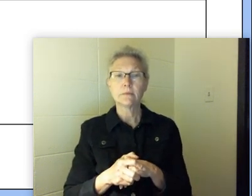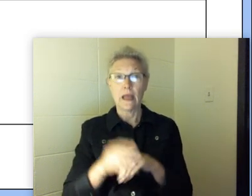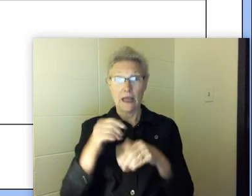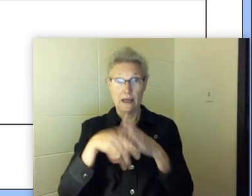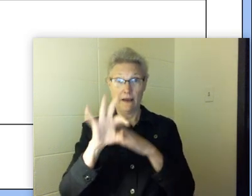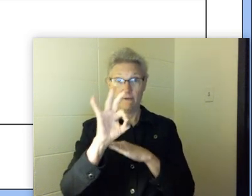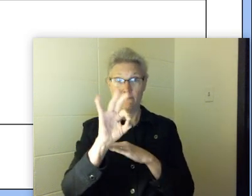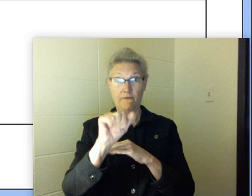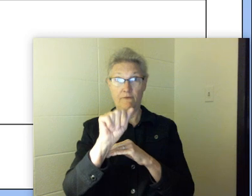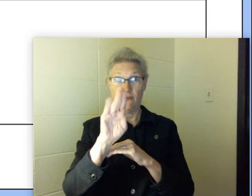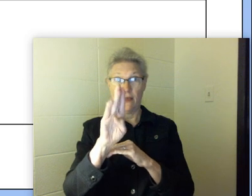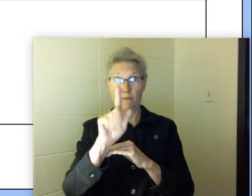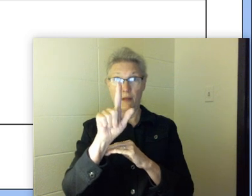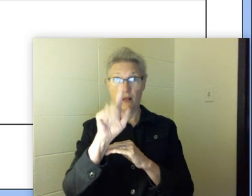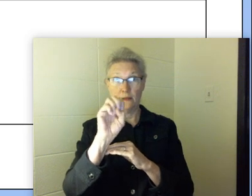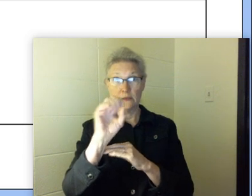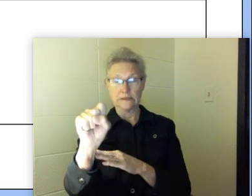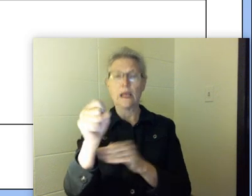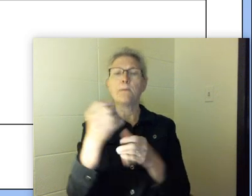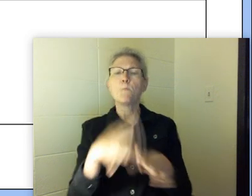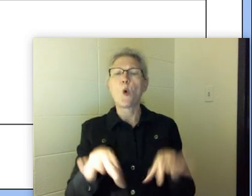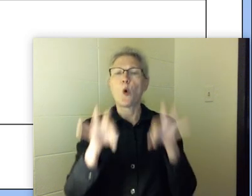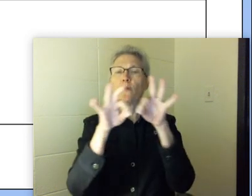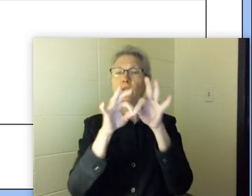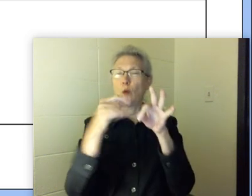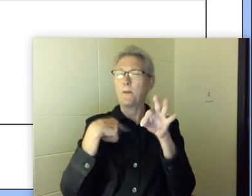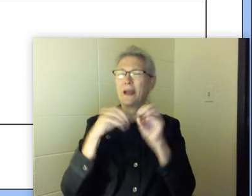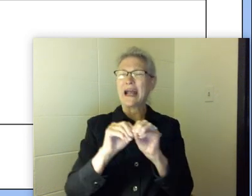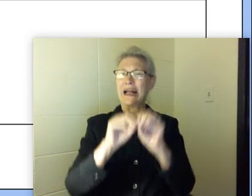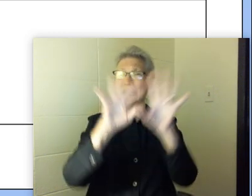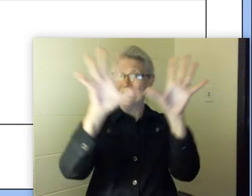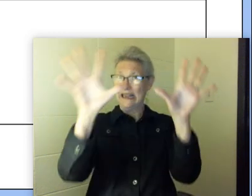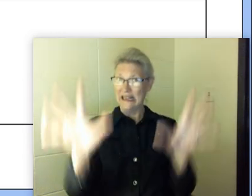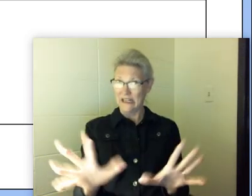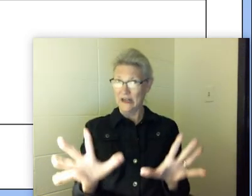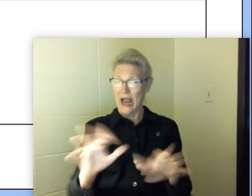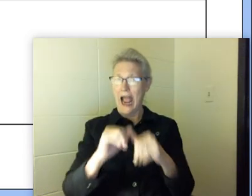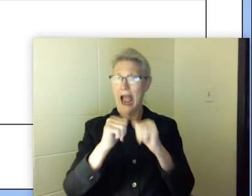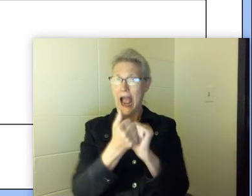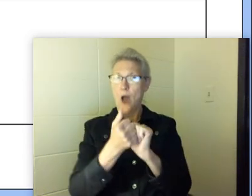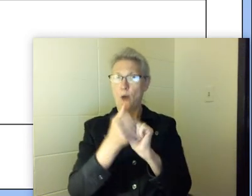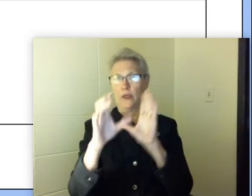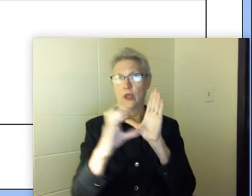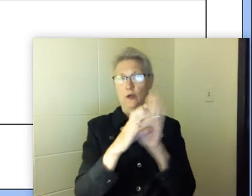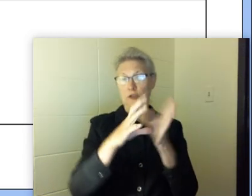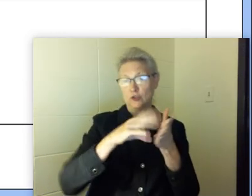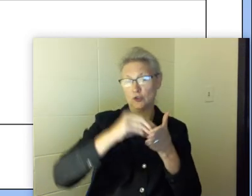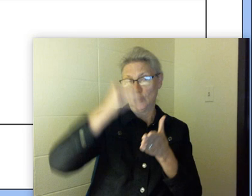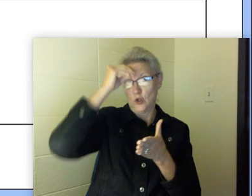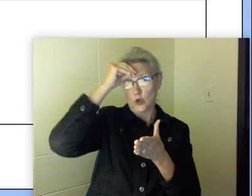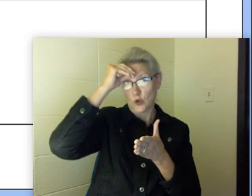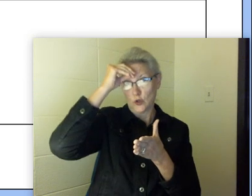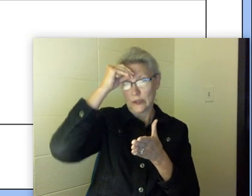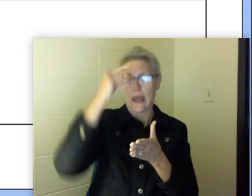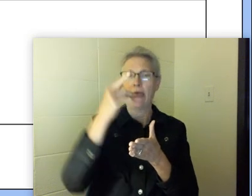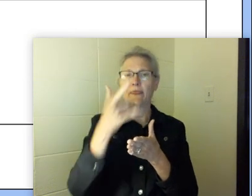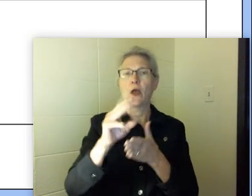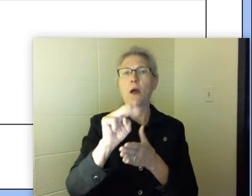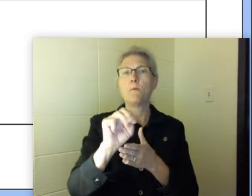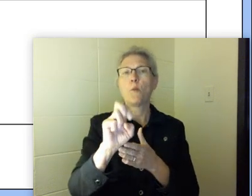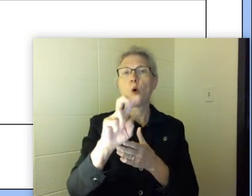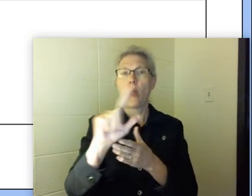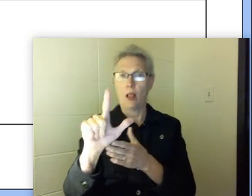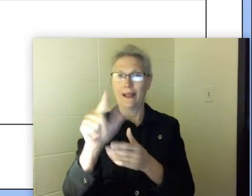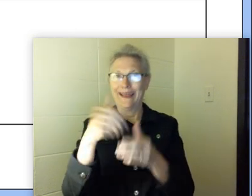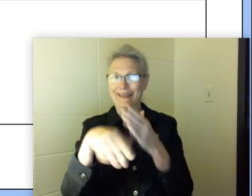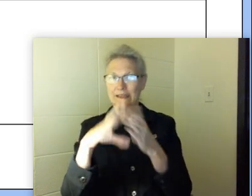In fables, it is important that we make it very clear how the characters learn the lesson within your story. Make sure you really think about